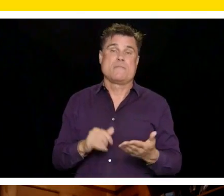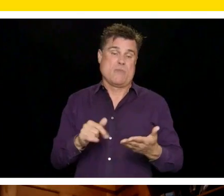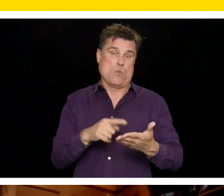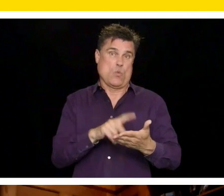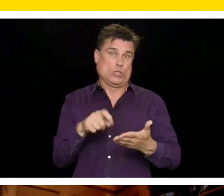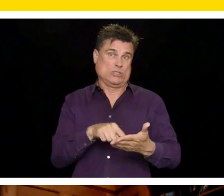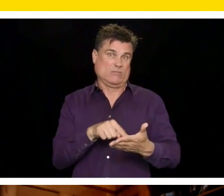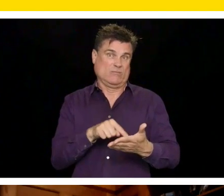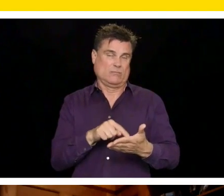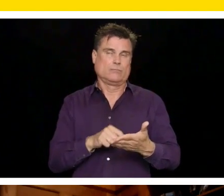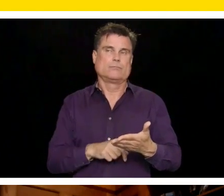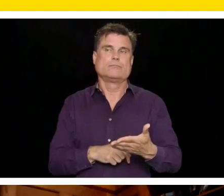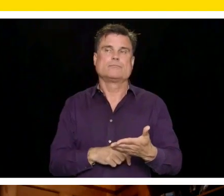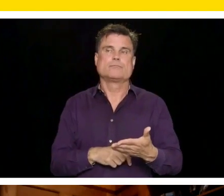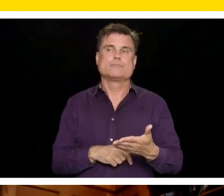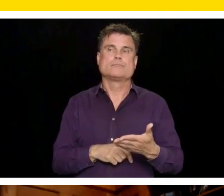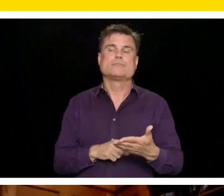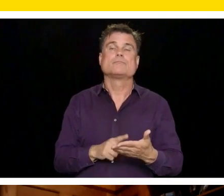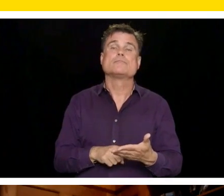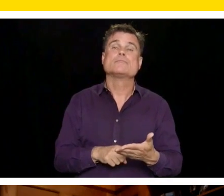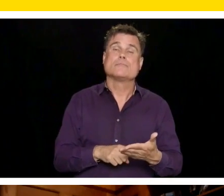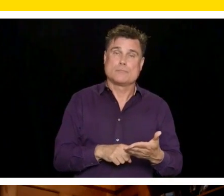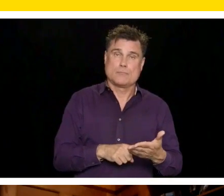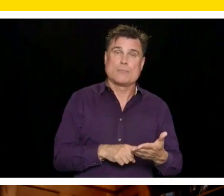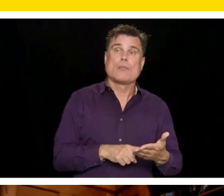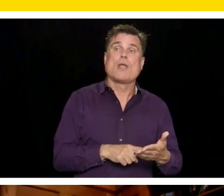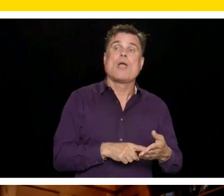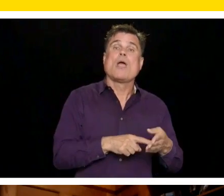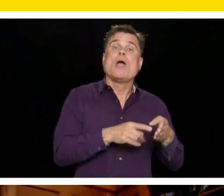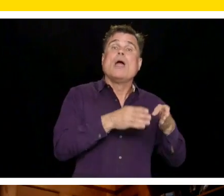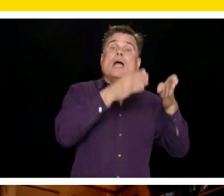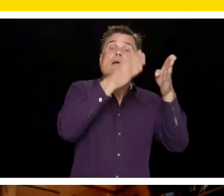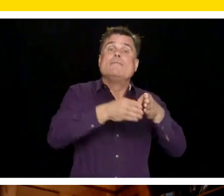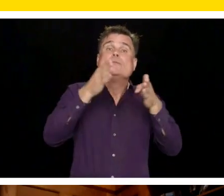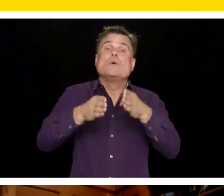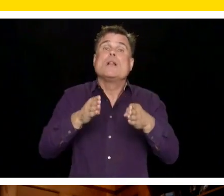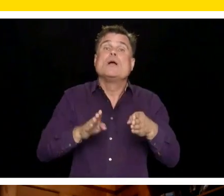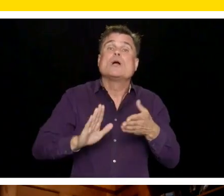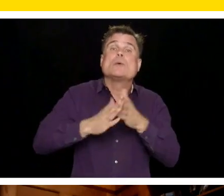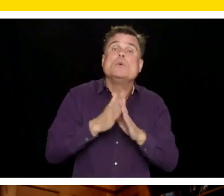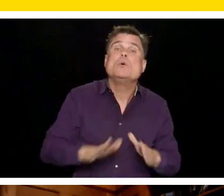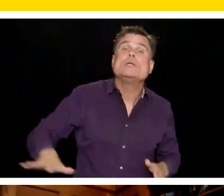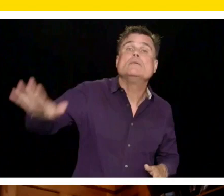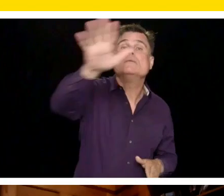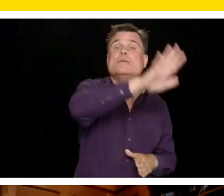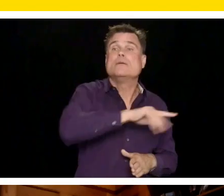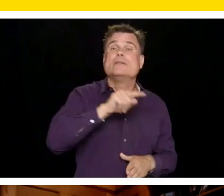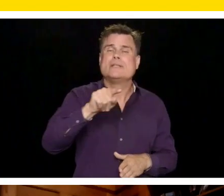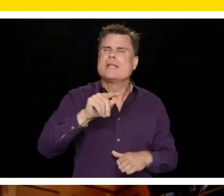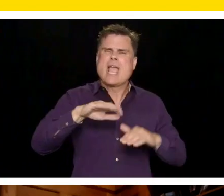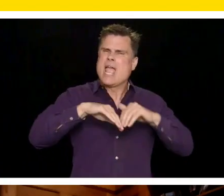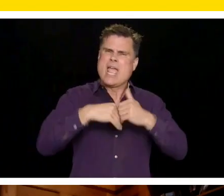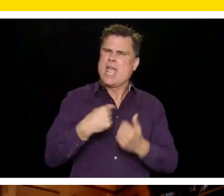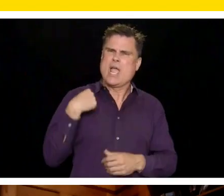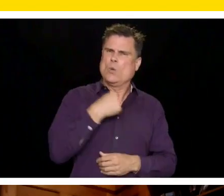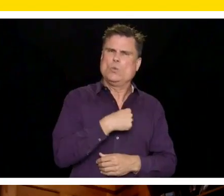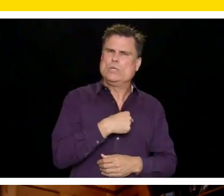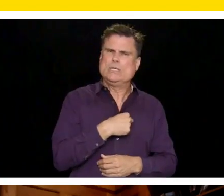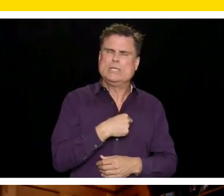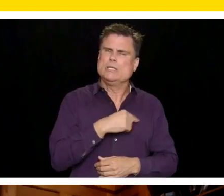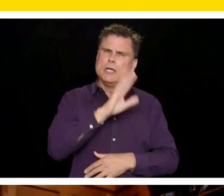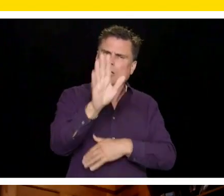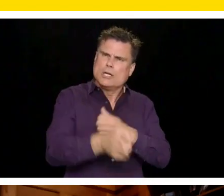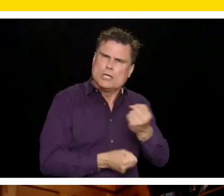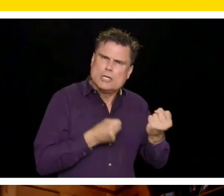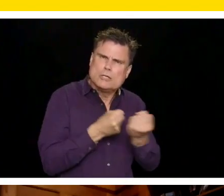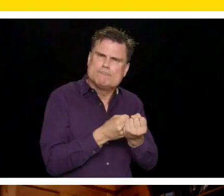small businesses? That is a great question. And even during this crisis, me personally, and I know many individuals, we've